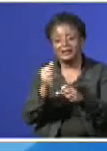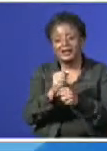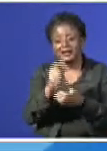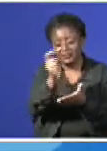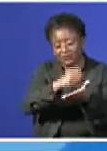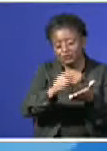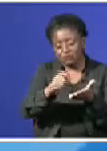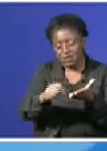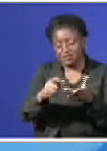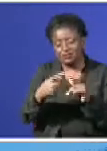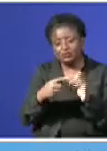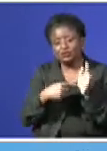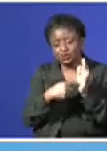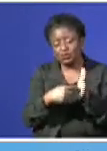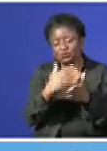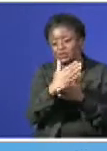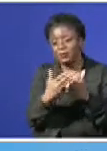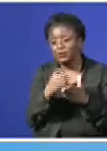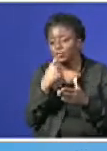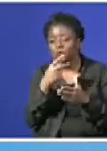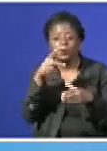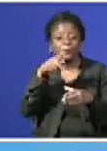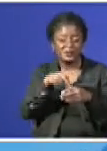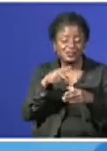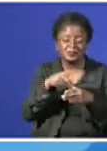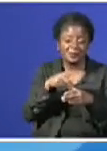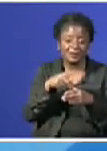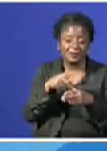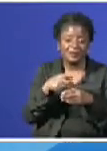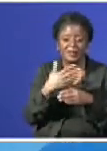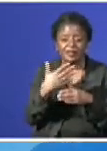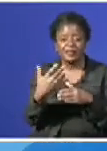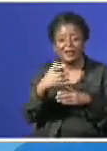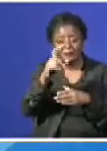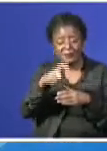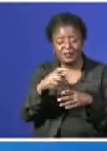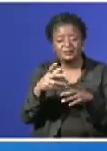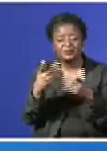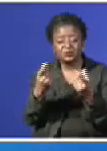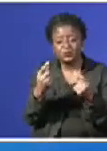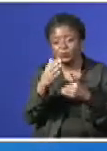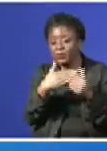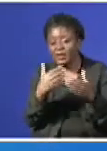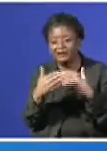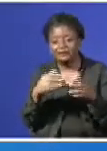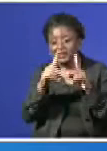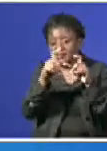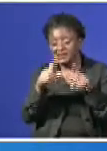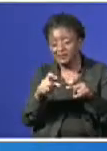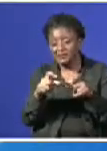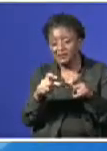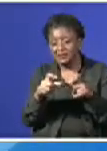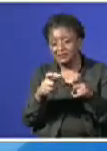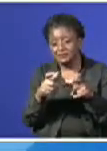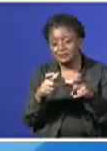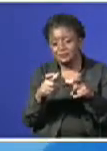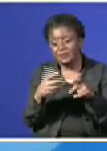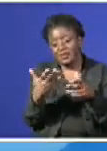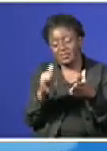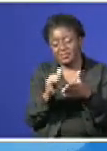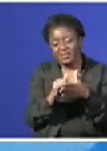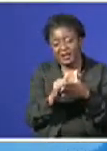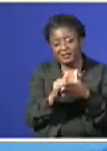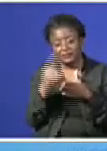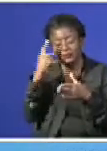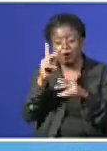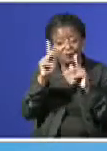someone who participates. So they'll have to get, you know, whatever assessment scores that reflect a person who doesn't participate. So,